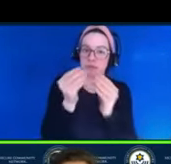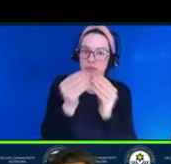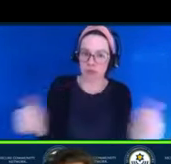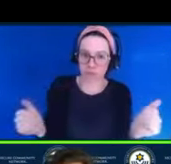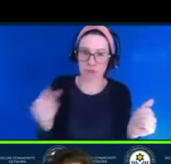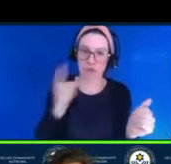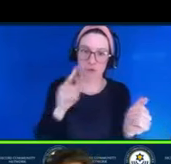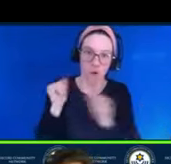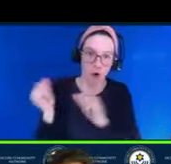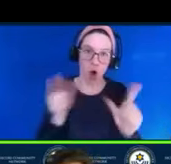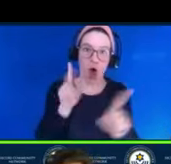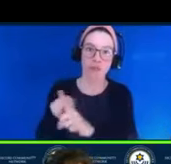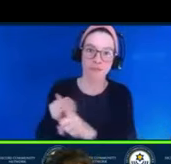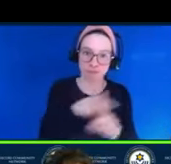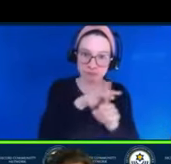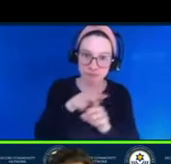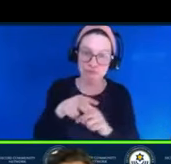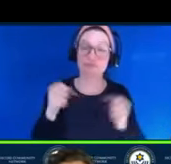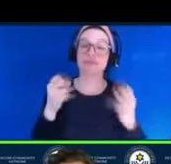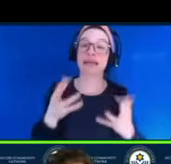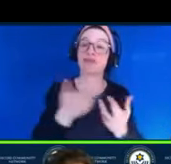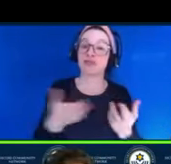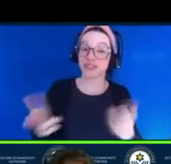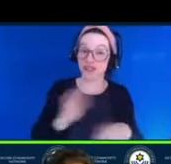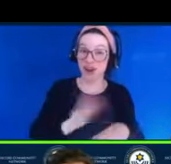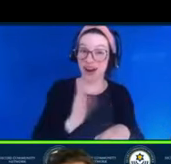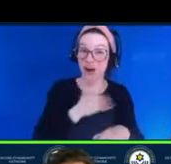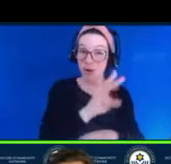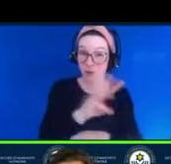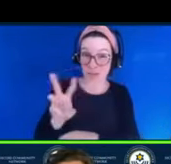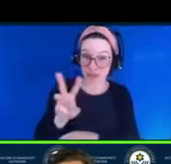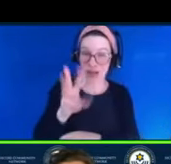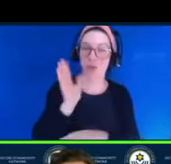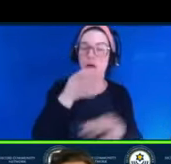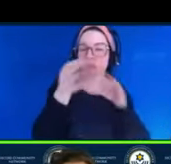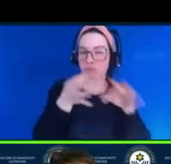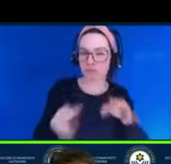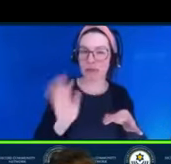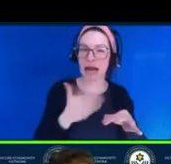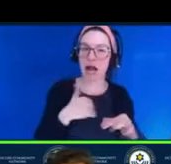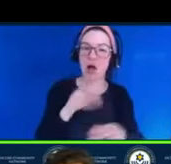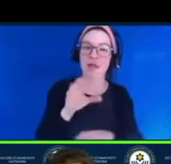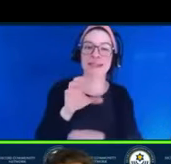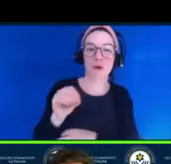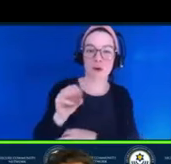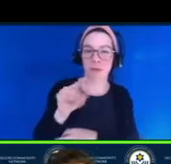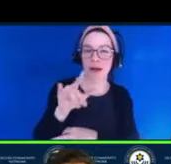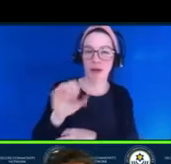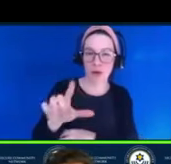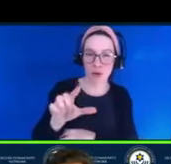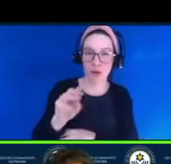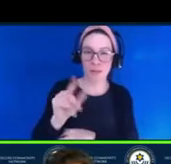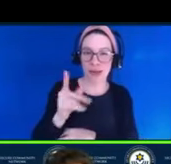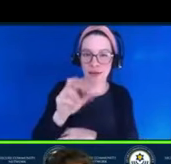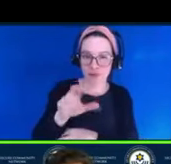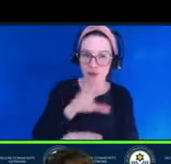a lot of our resources that are on our website go into that. Our CEO, Michael Masters, also serves on the DHS